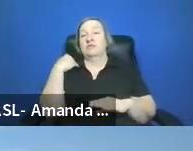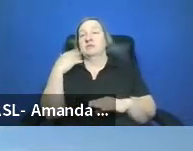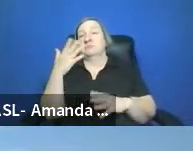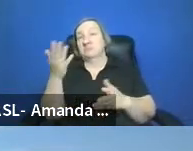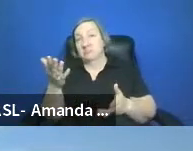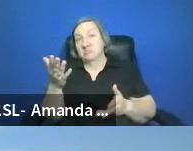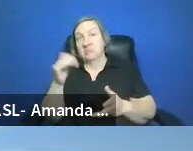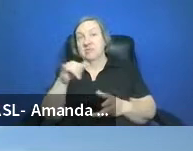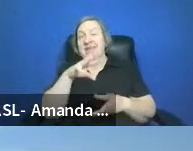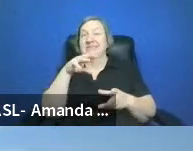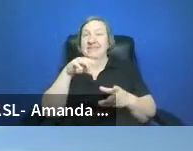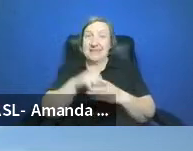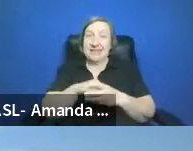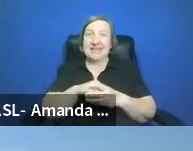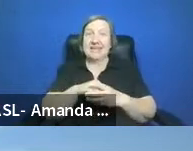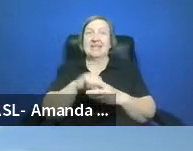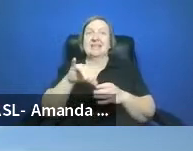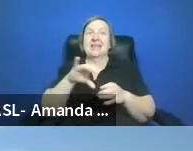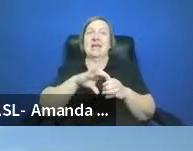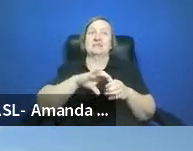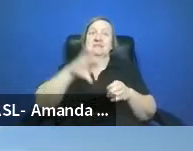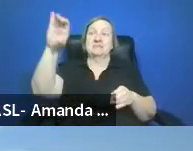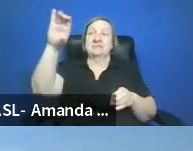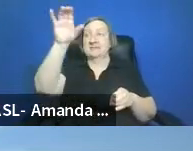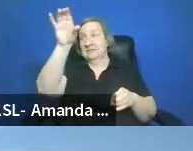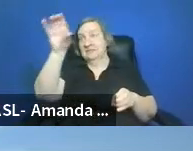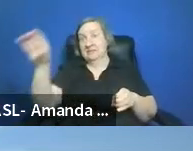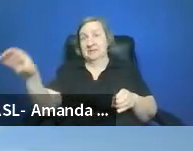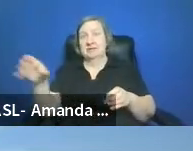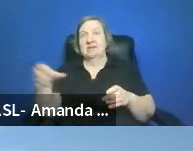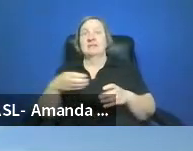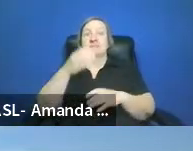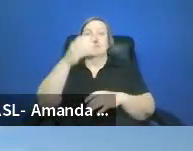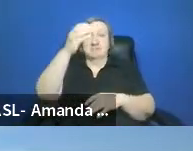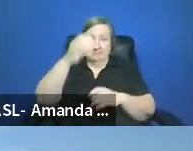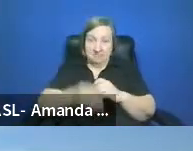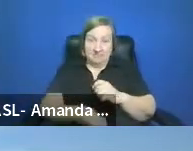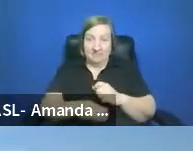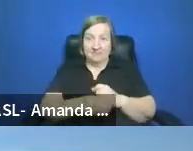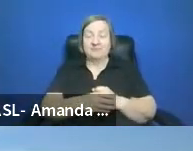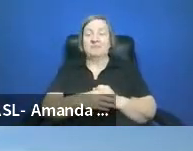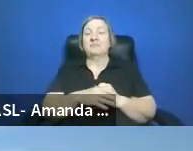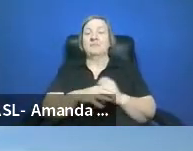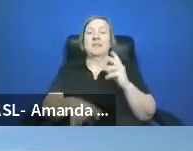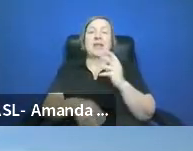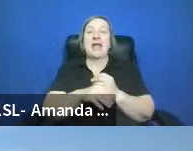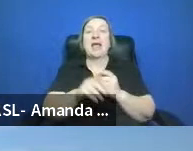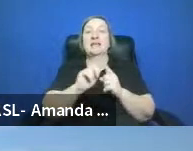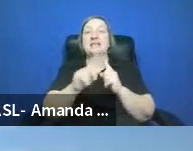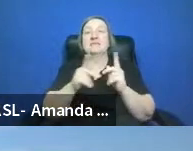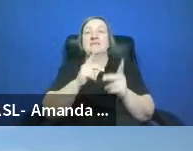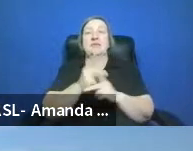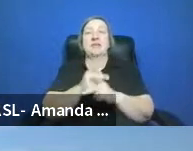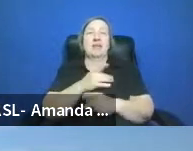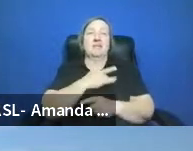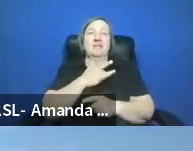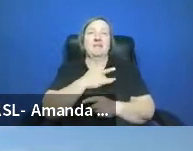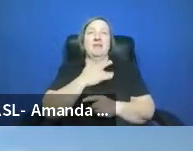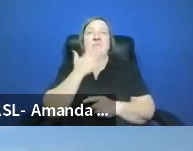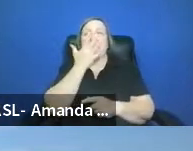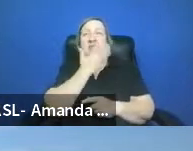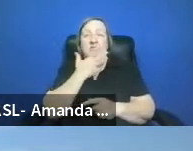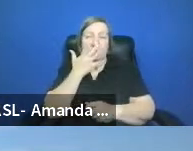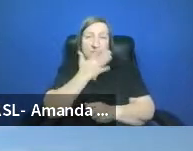these superstructure elements you see coming down from the peak. Just adding a different type of feel and texture